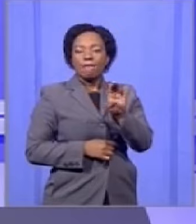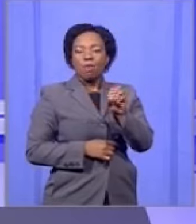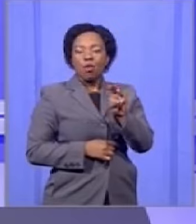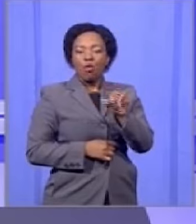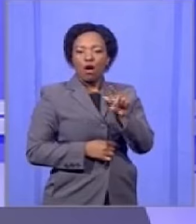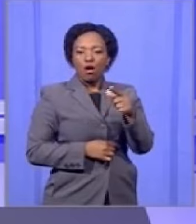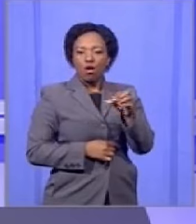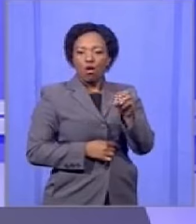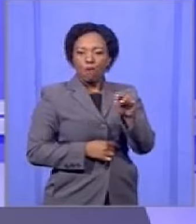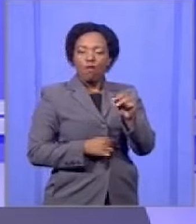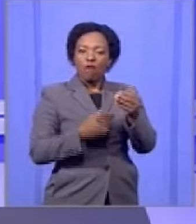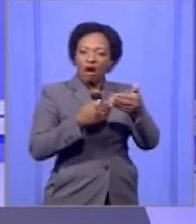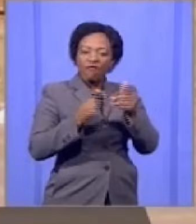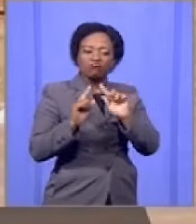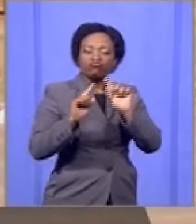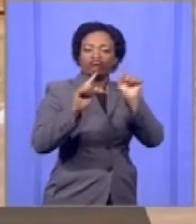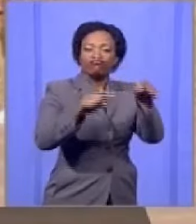Limpopo.